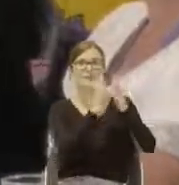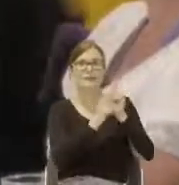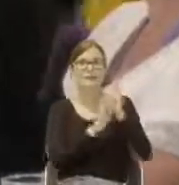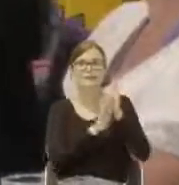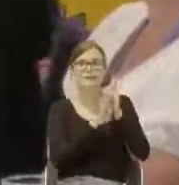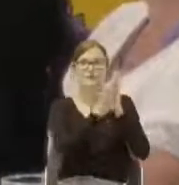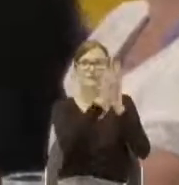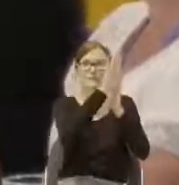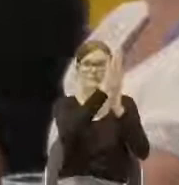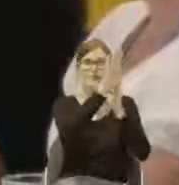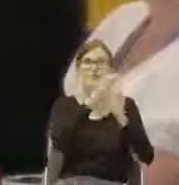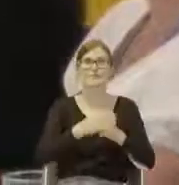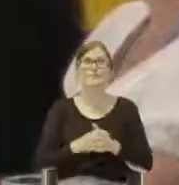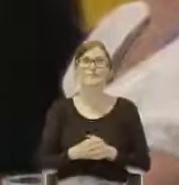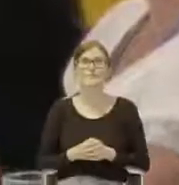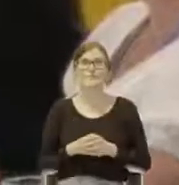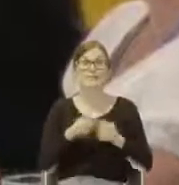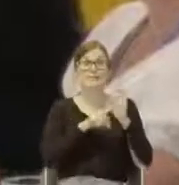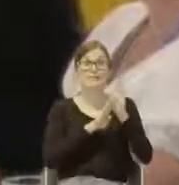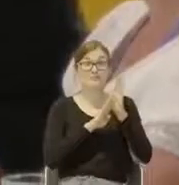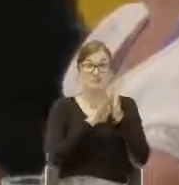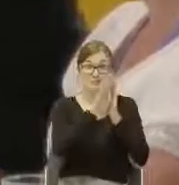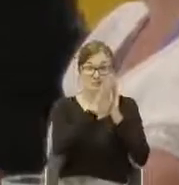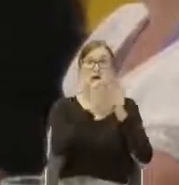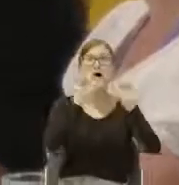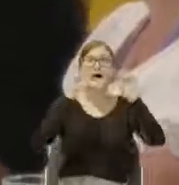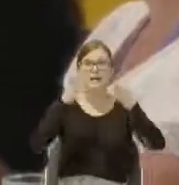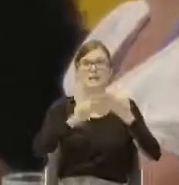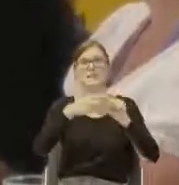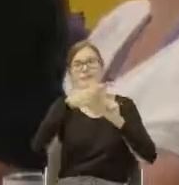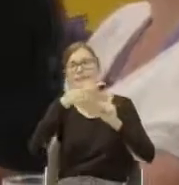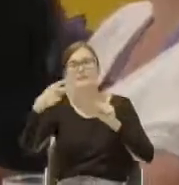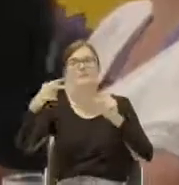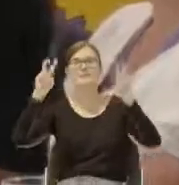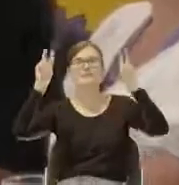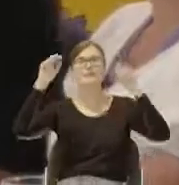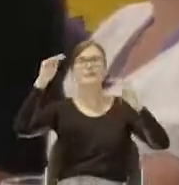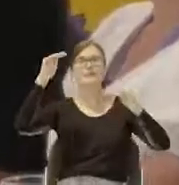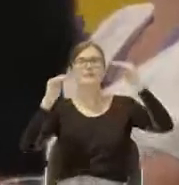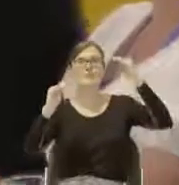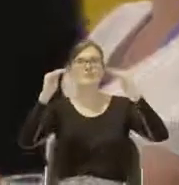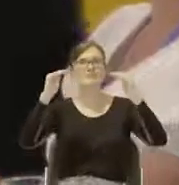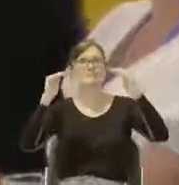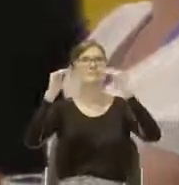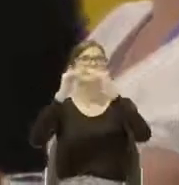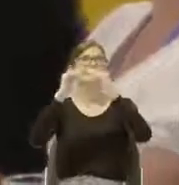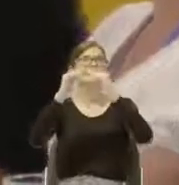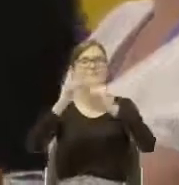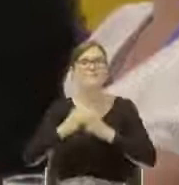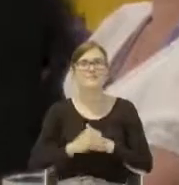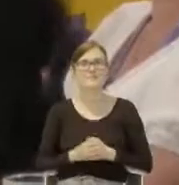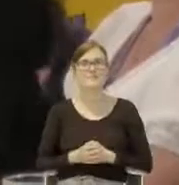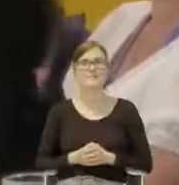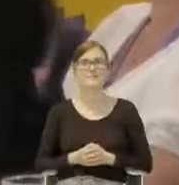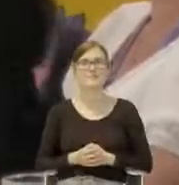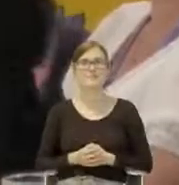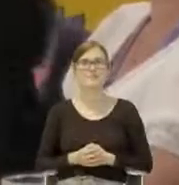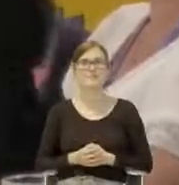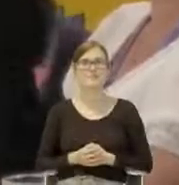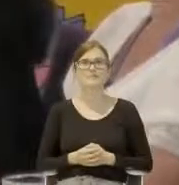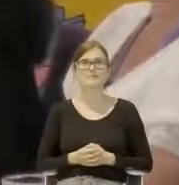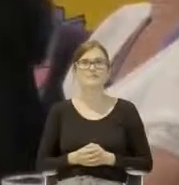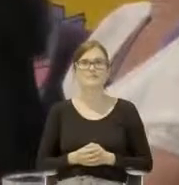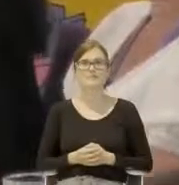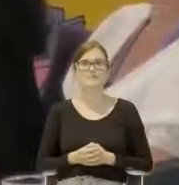COP agreements with their hands, with their brains, but also with their hearts, with a strong commitment